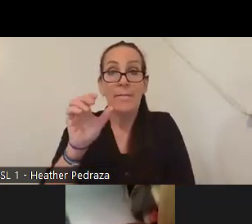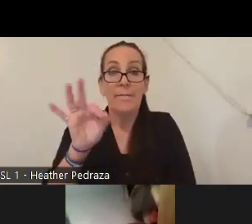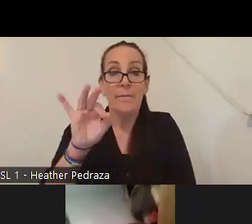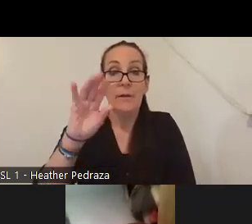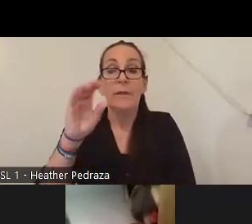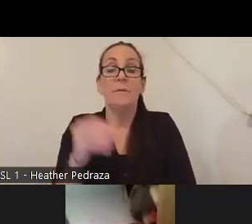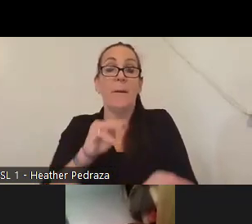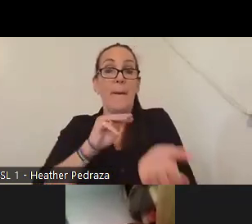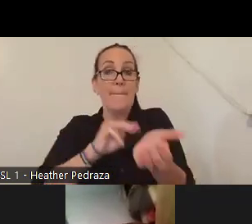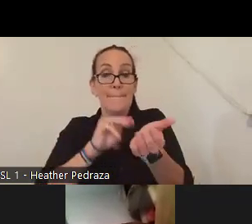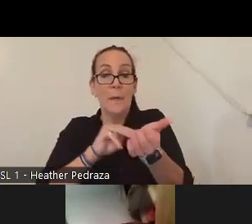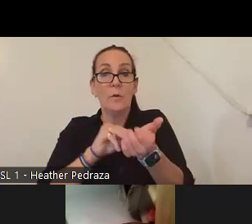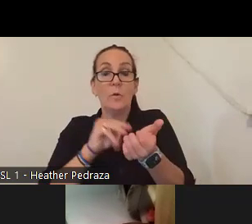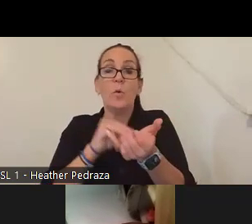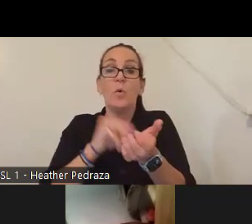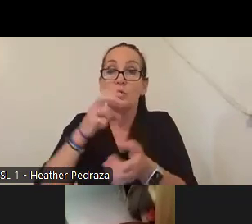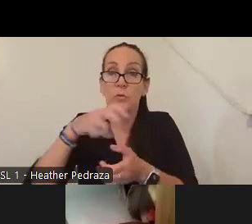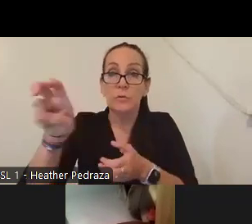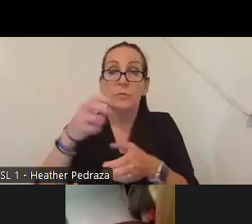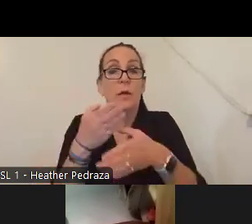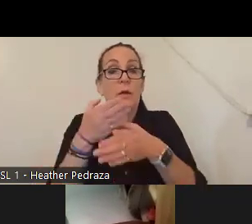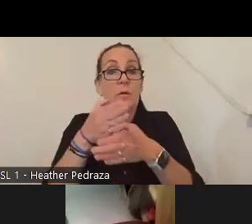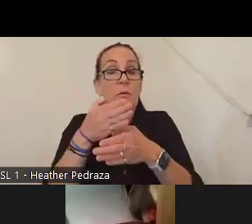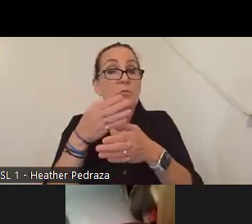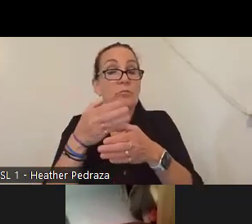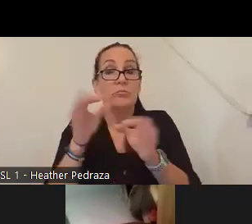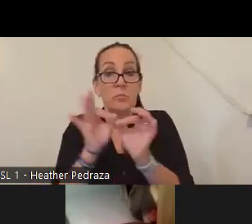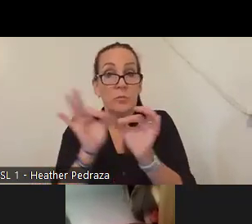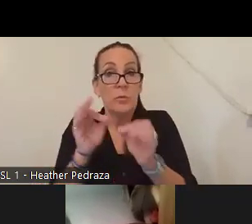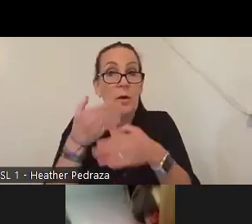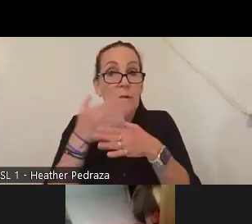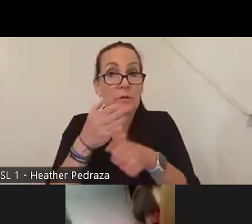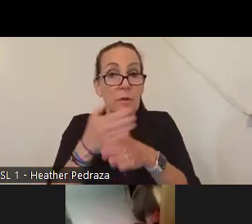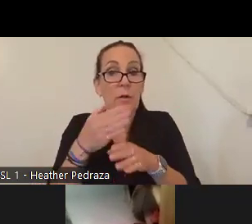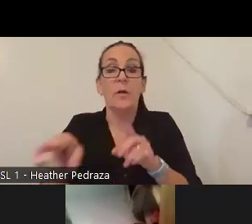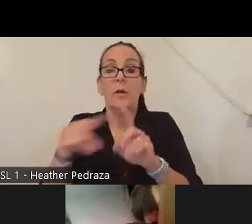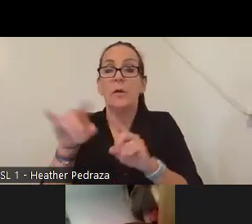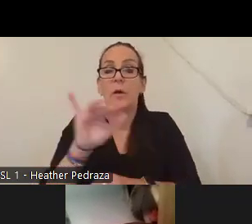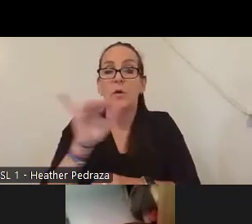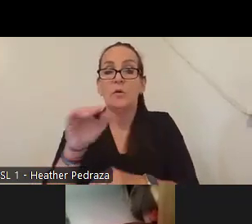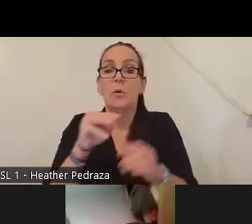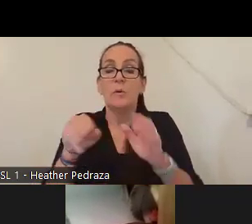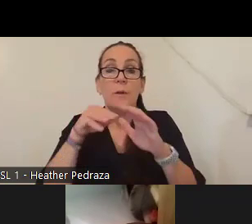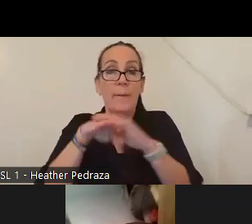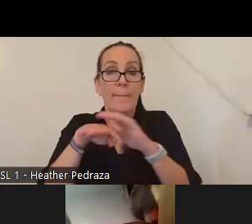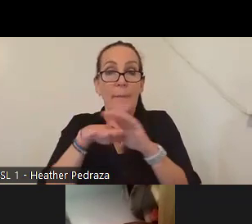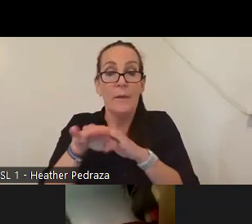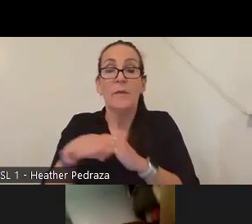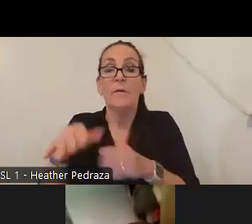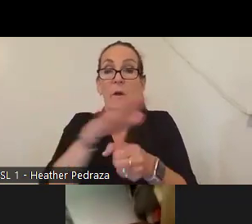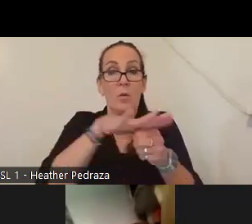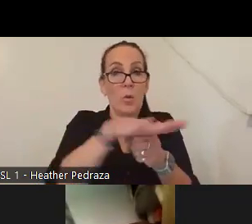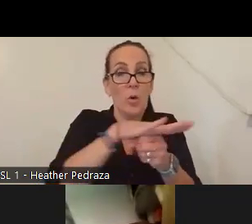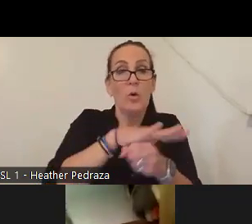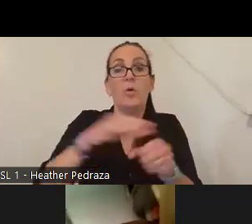cost sharing and the ability for local and regional bodies to